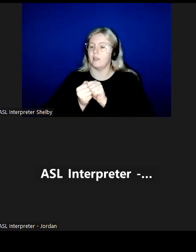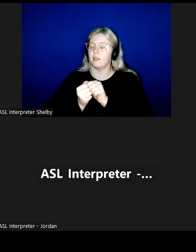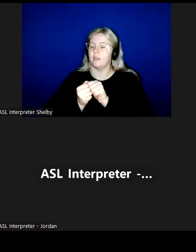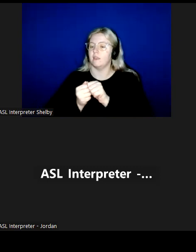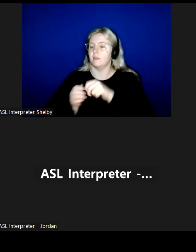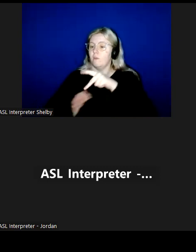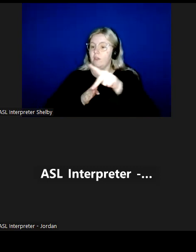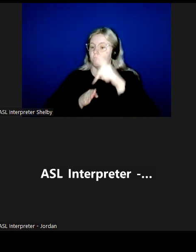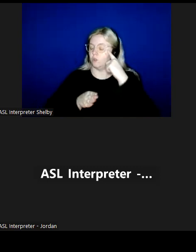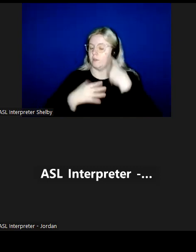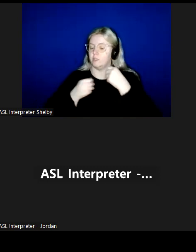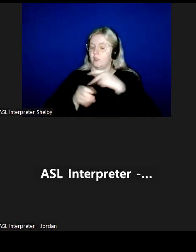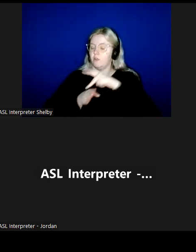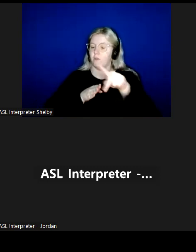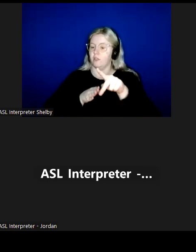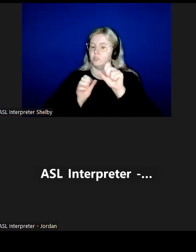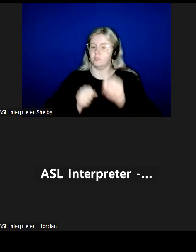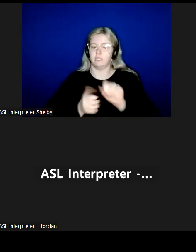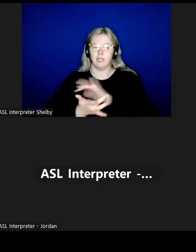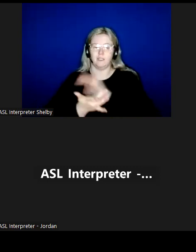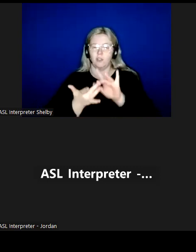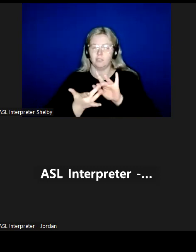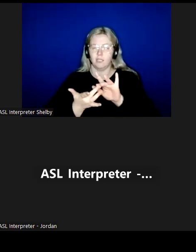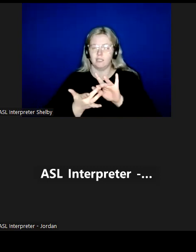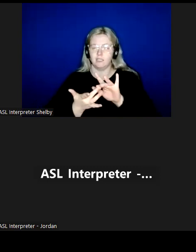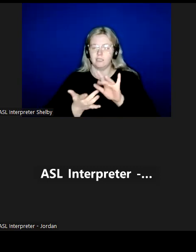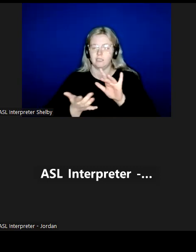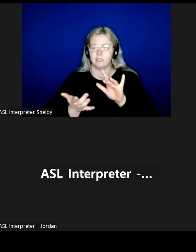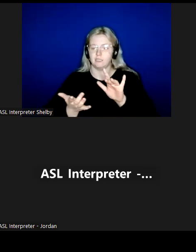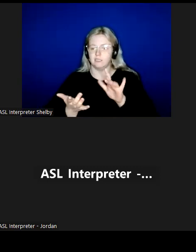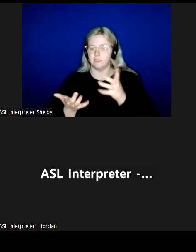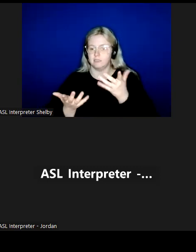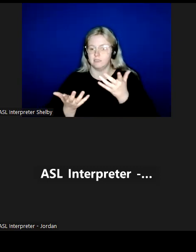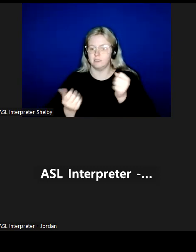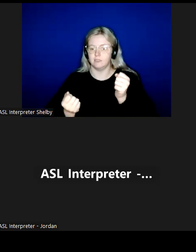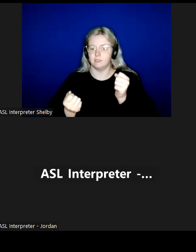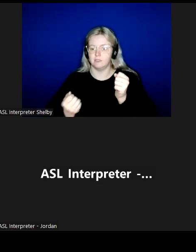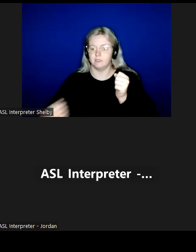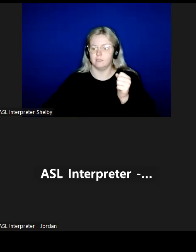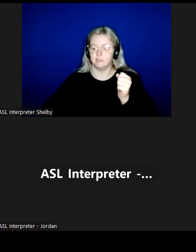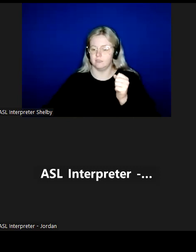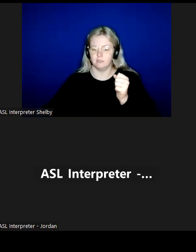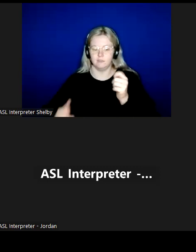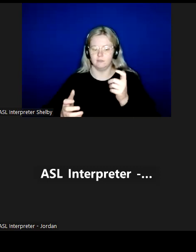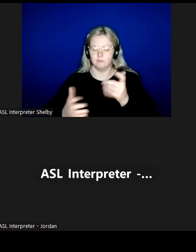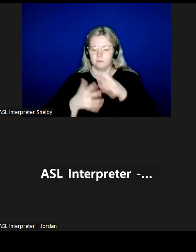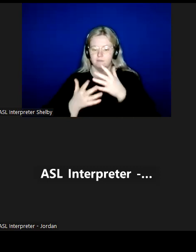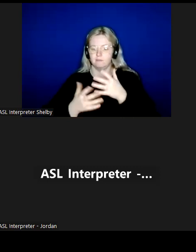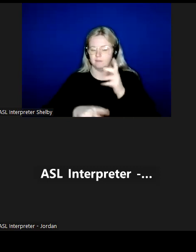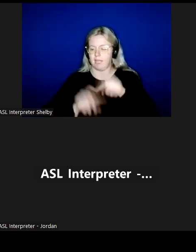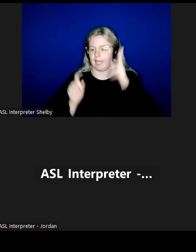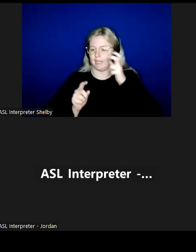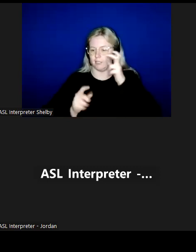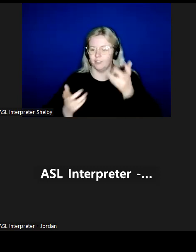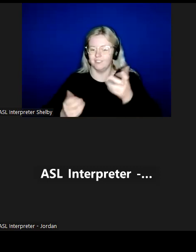is a really good bridge service while you're waiting to get referred to a more